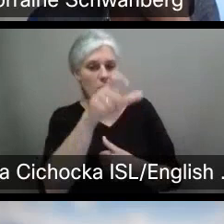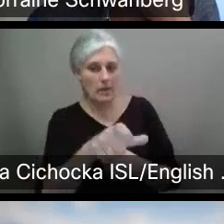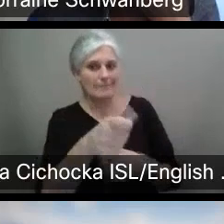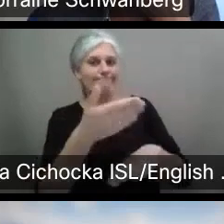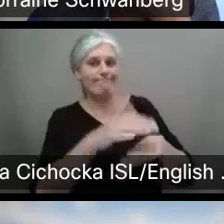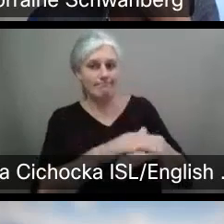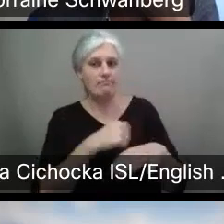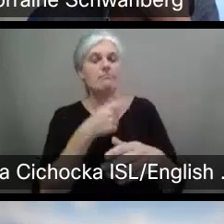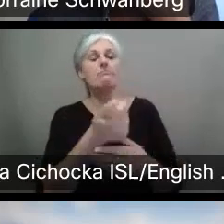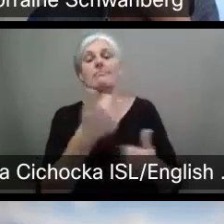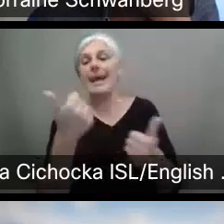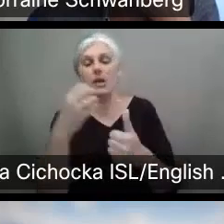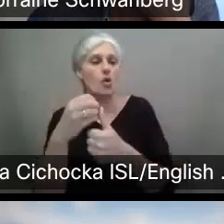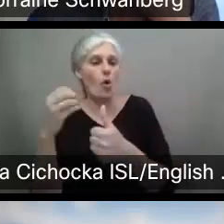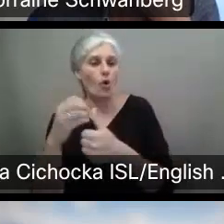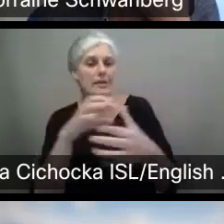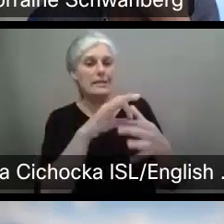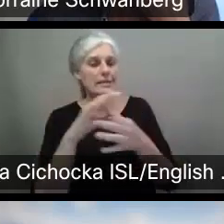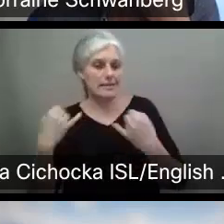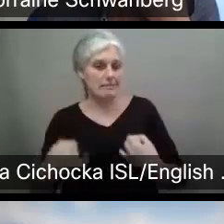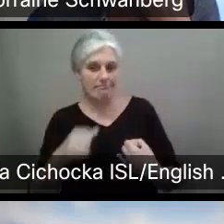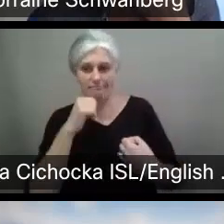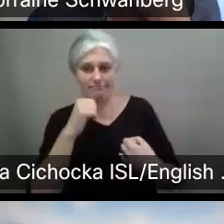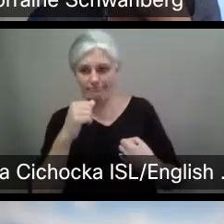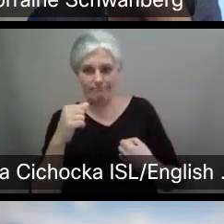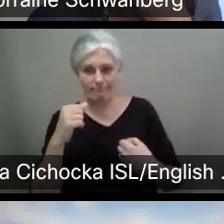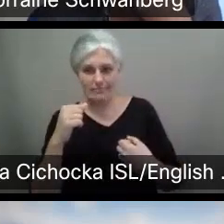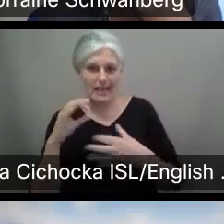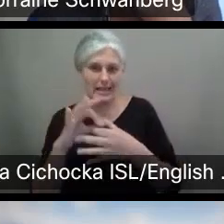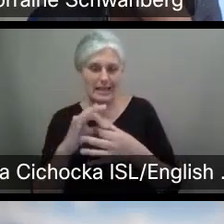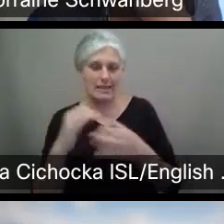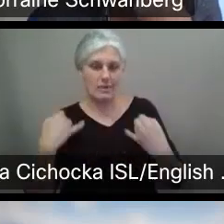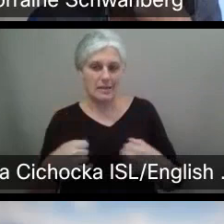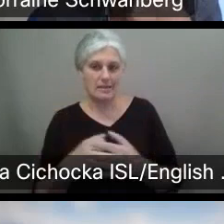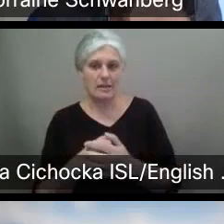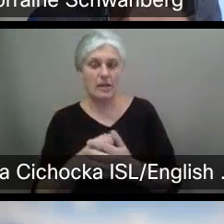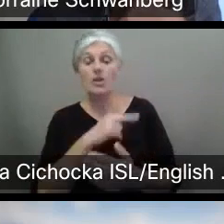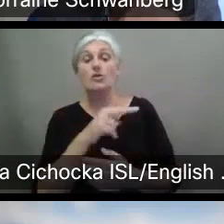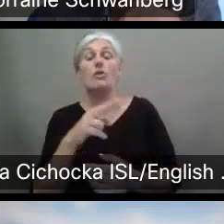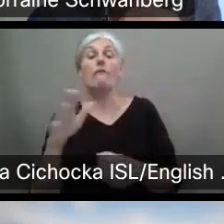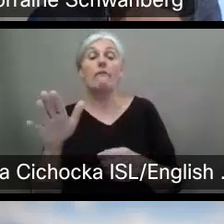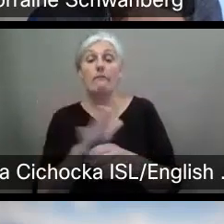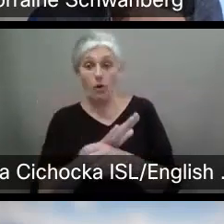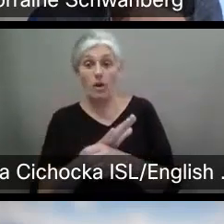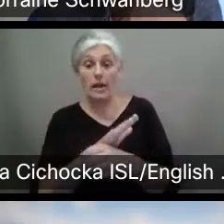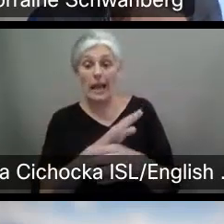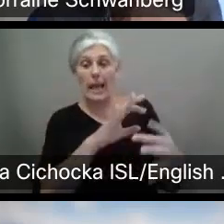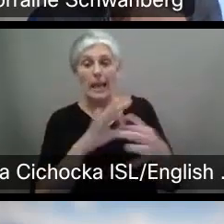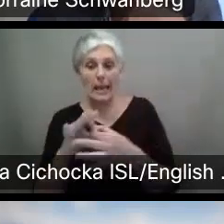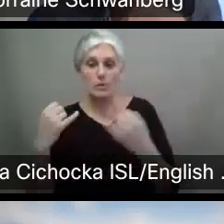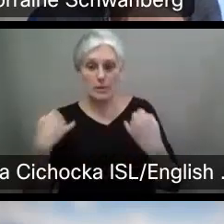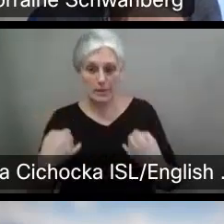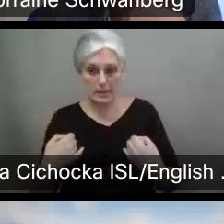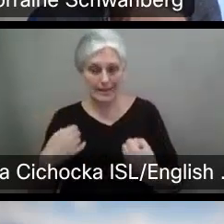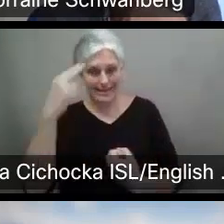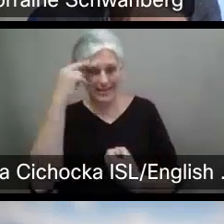having regard to any such illness or underlying condition, and was not wholly attributed to that illness. So we understand